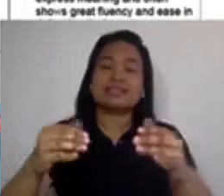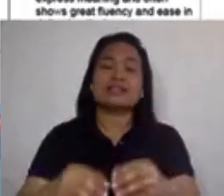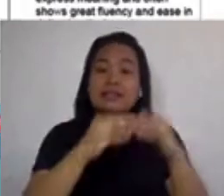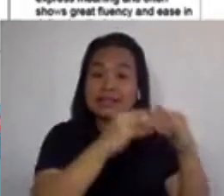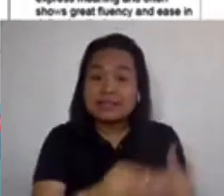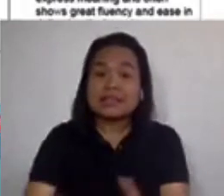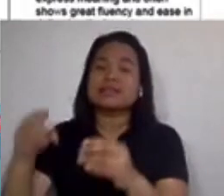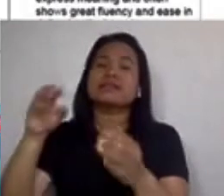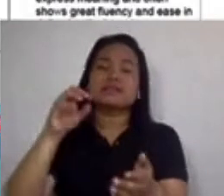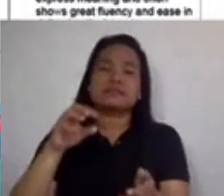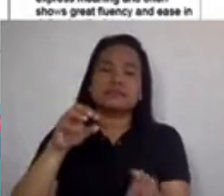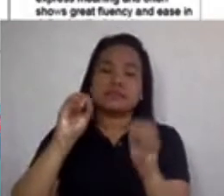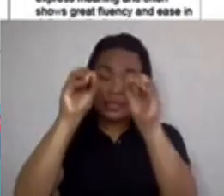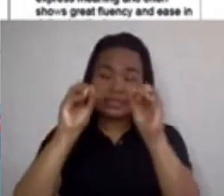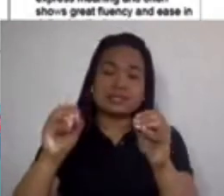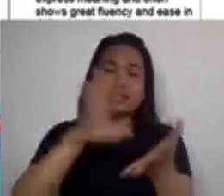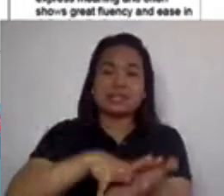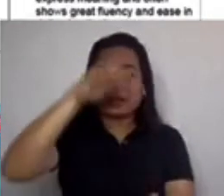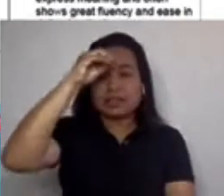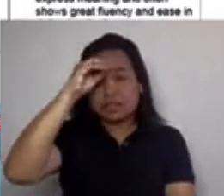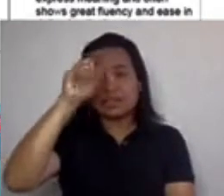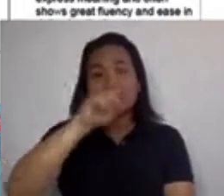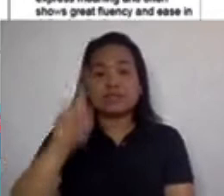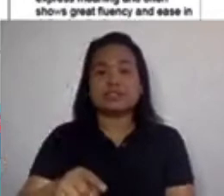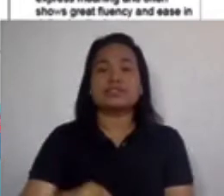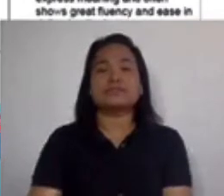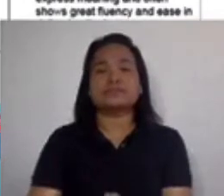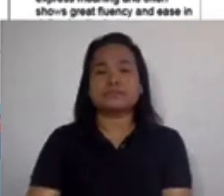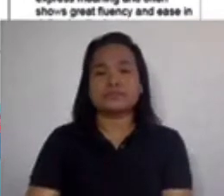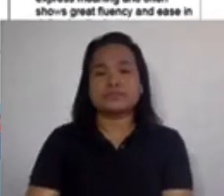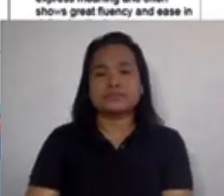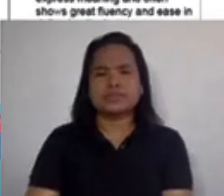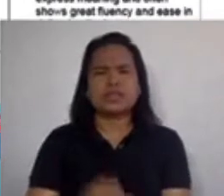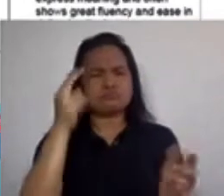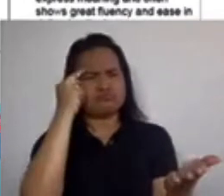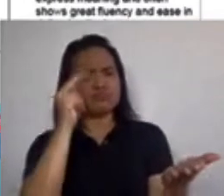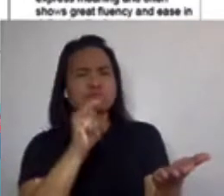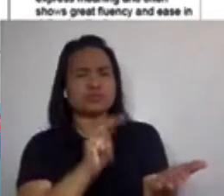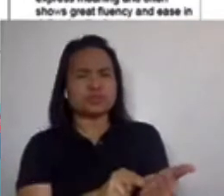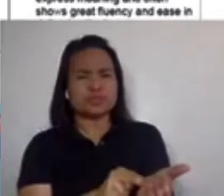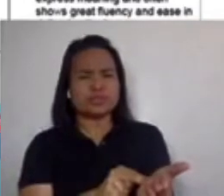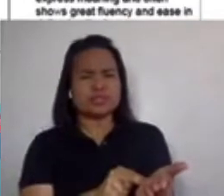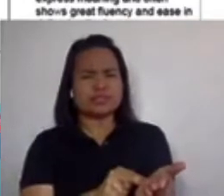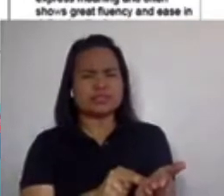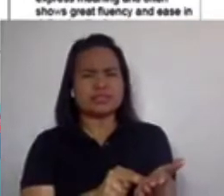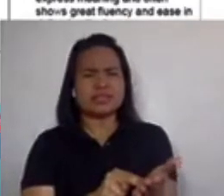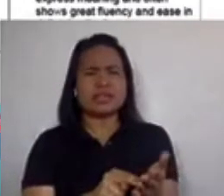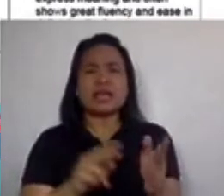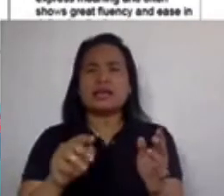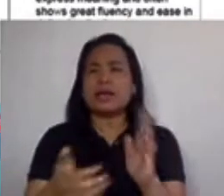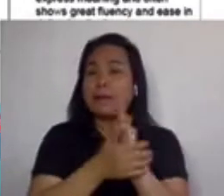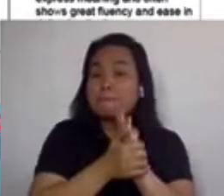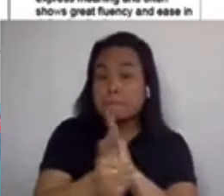probing questions and feedback. So if you notice, what we are looking at here is the proficiency level. One